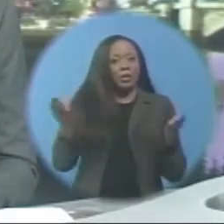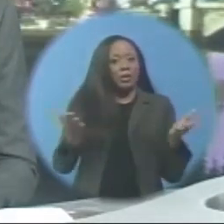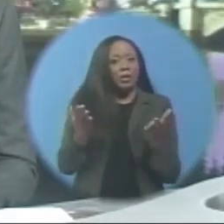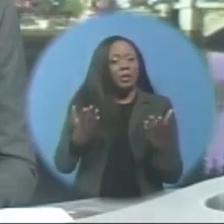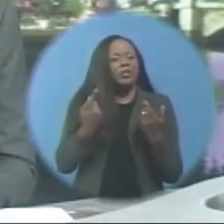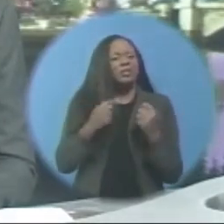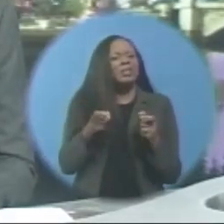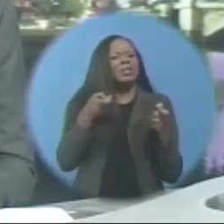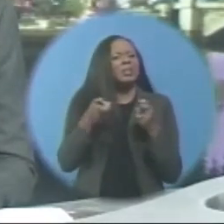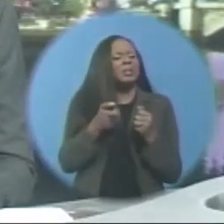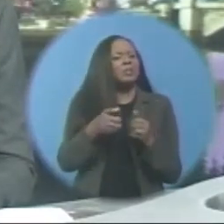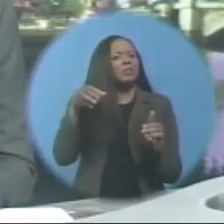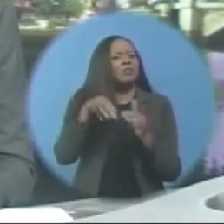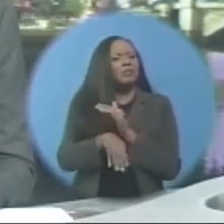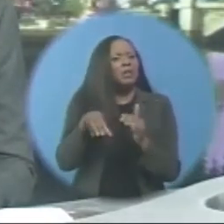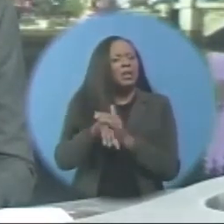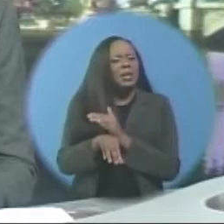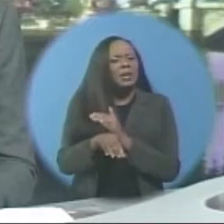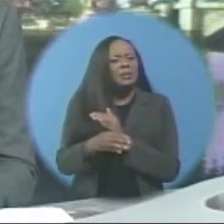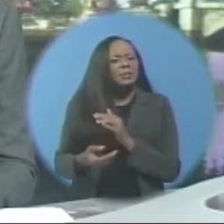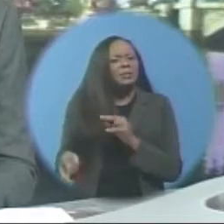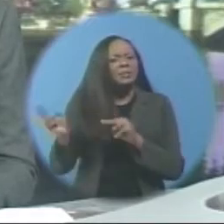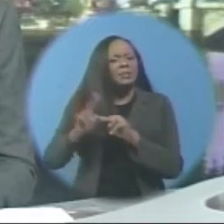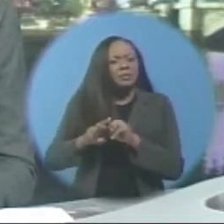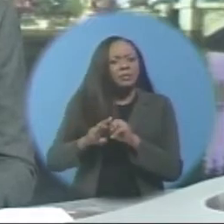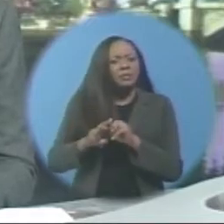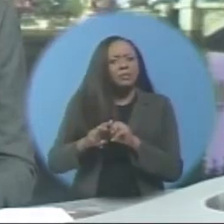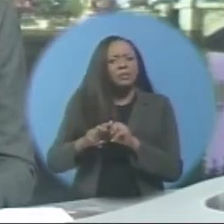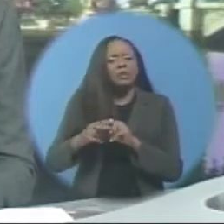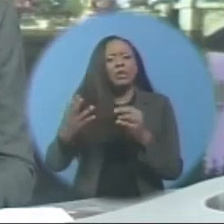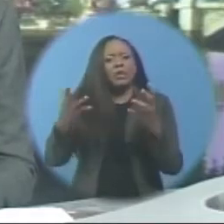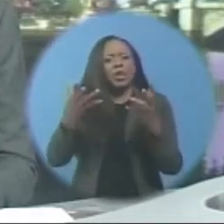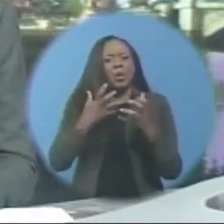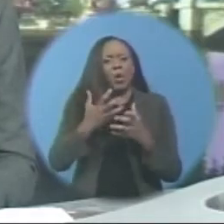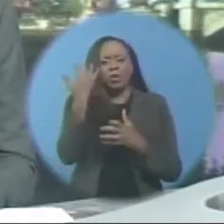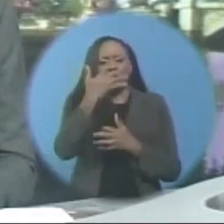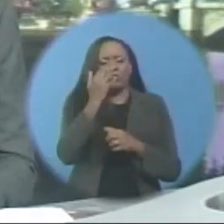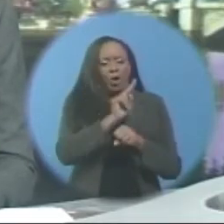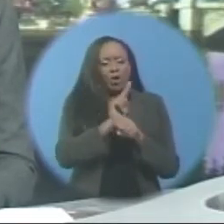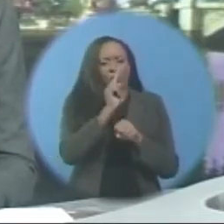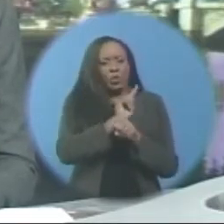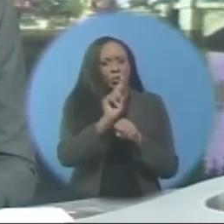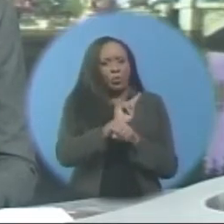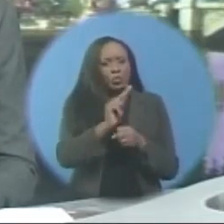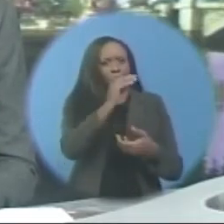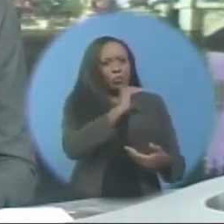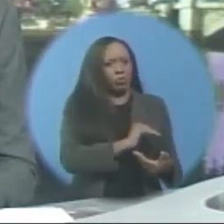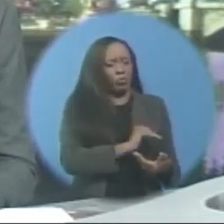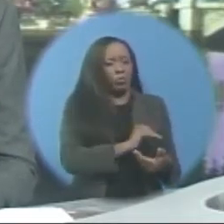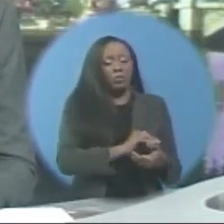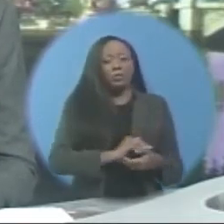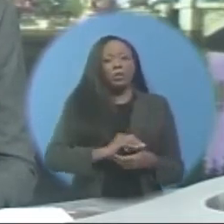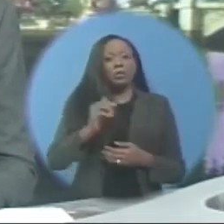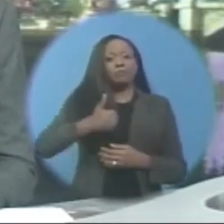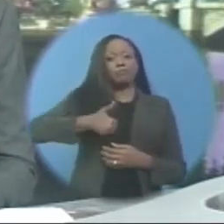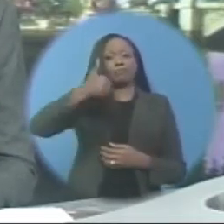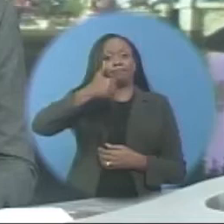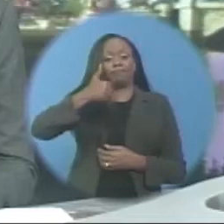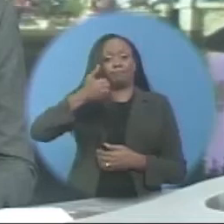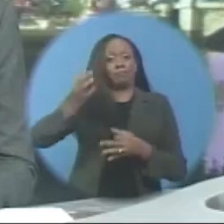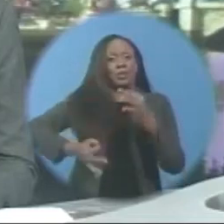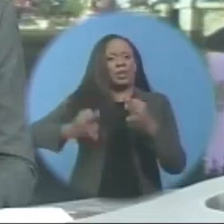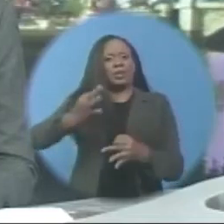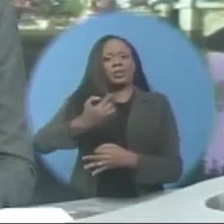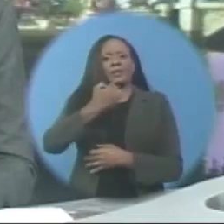the spike in violent crimes by reducing the demand for illegal drugs. Chief Justice Sir Marston Gibson believes there's little